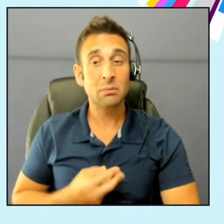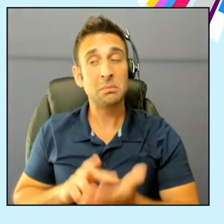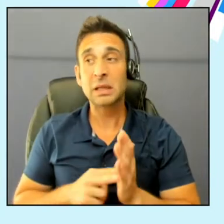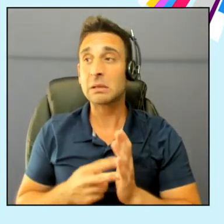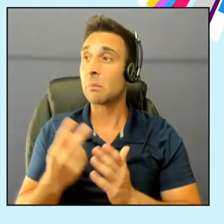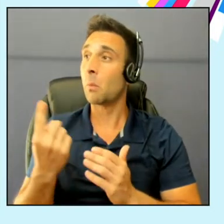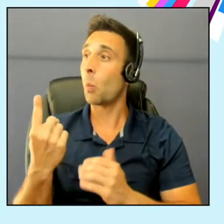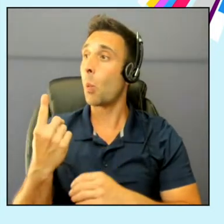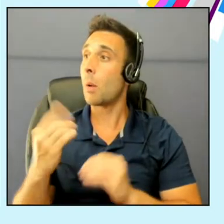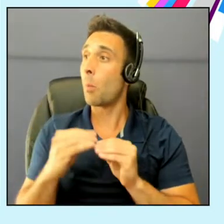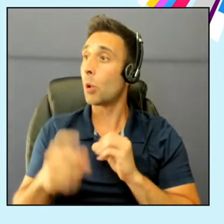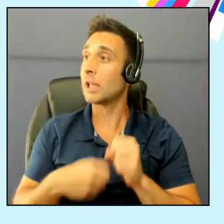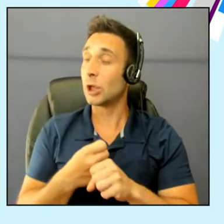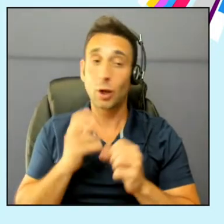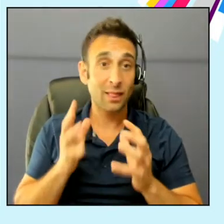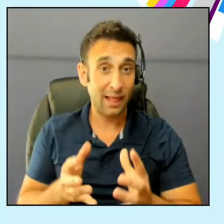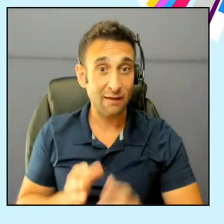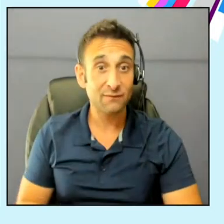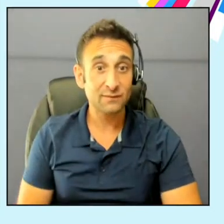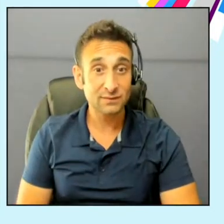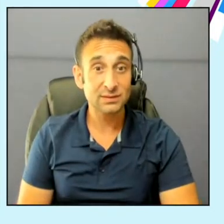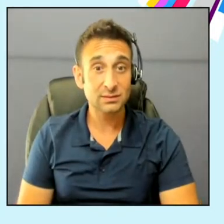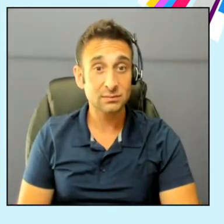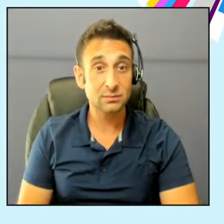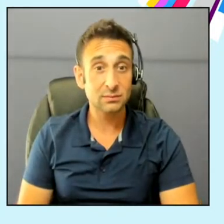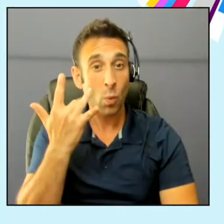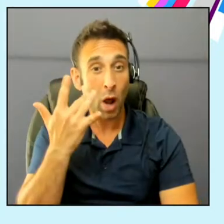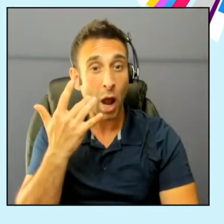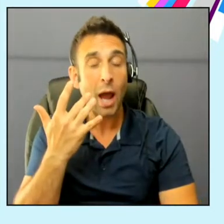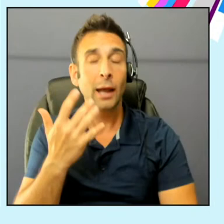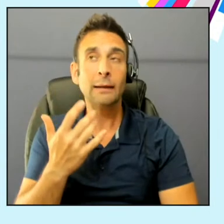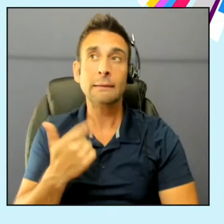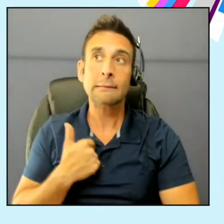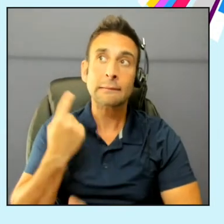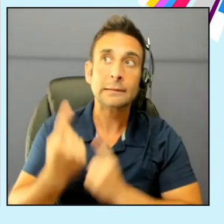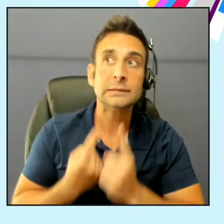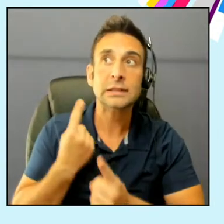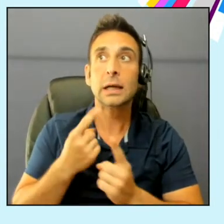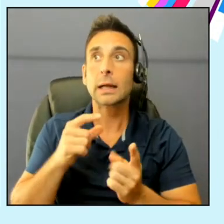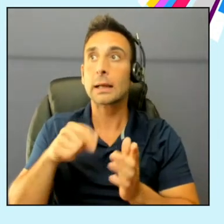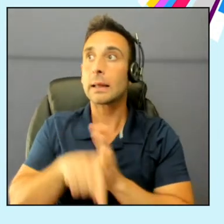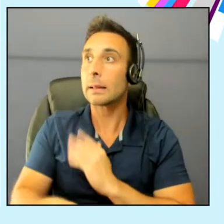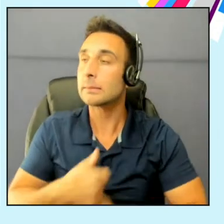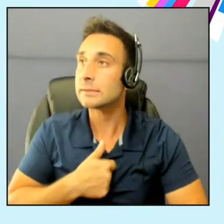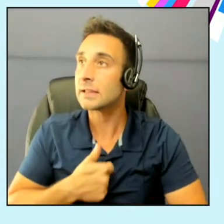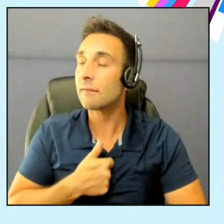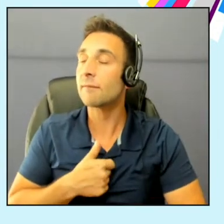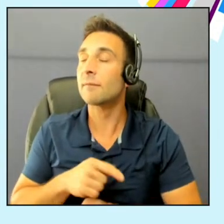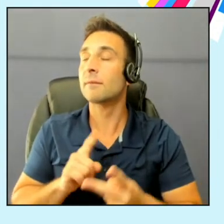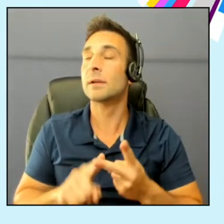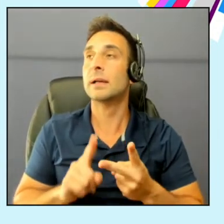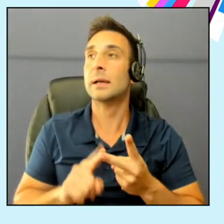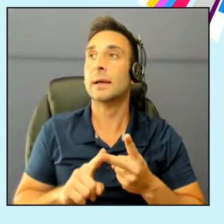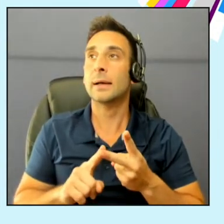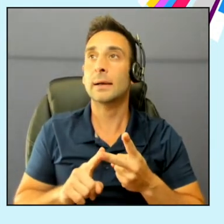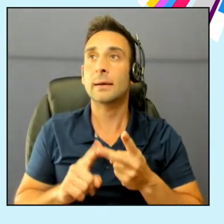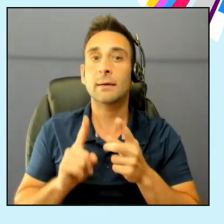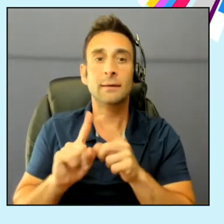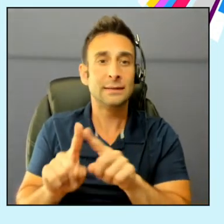year, because of suicidal thoughts, because of the different things that